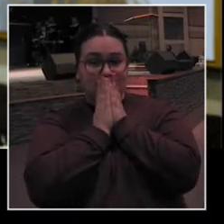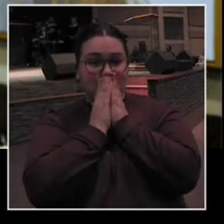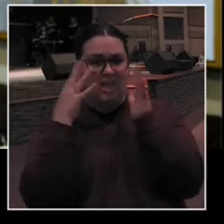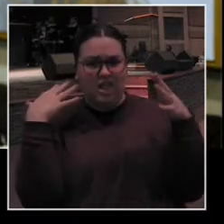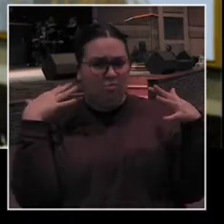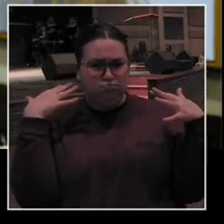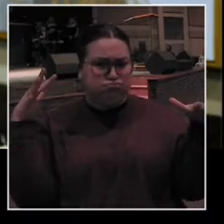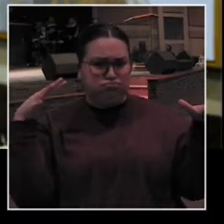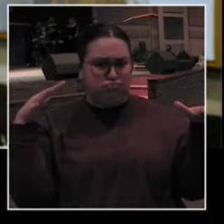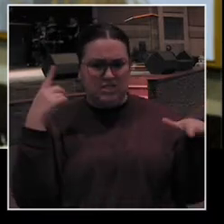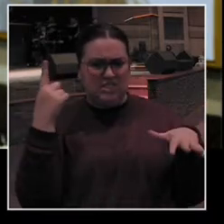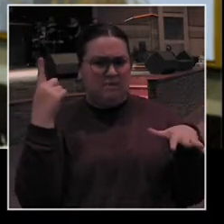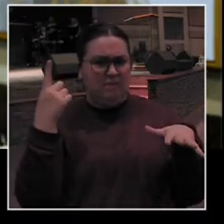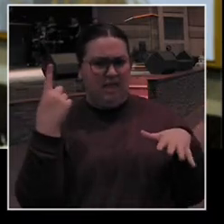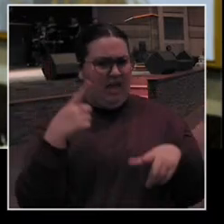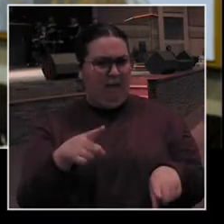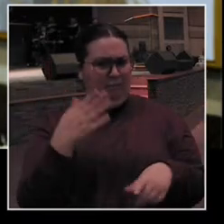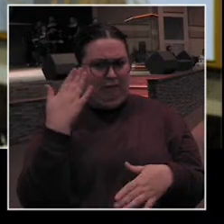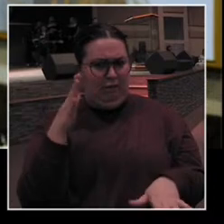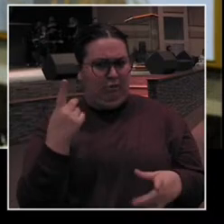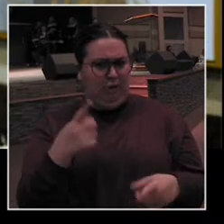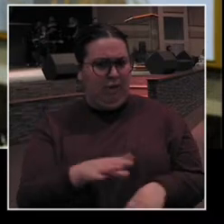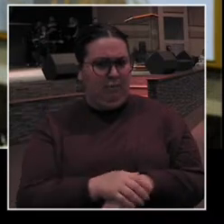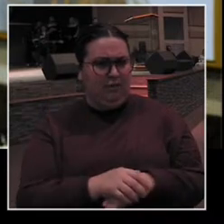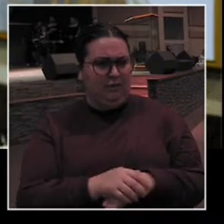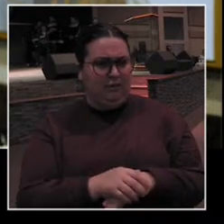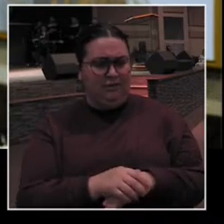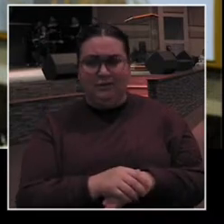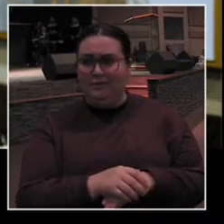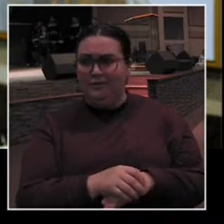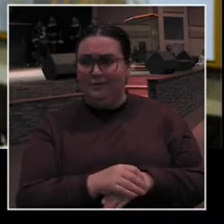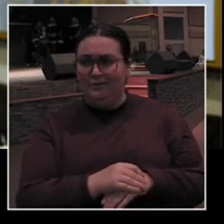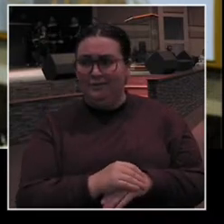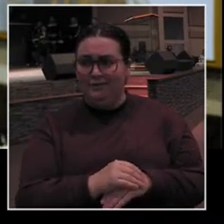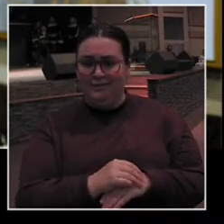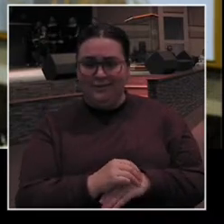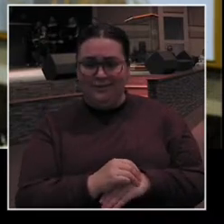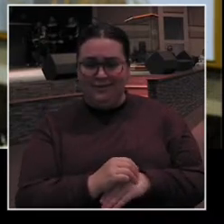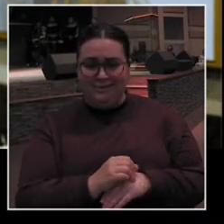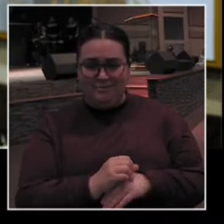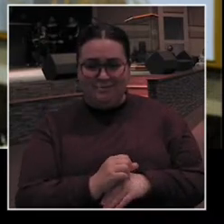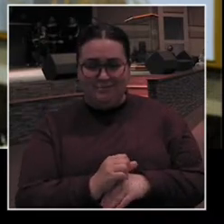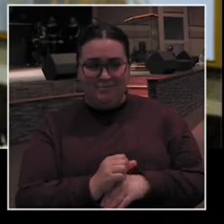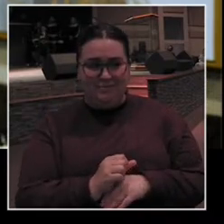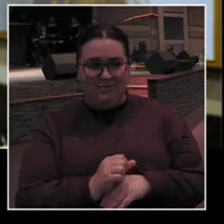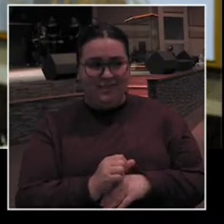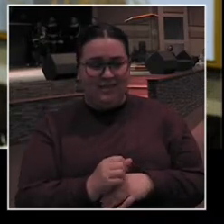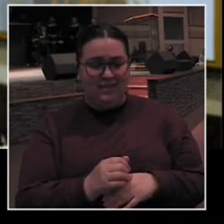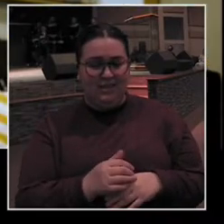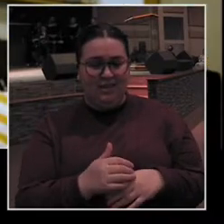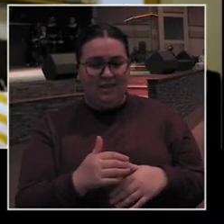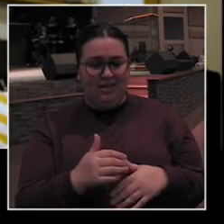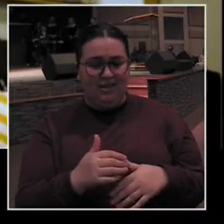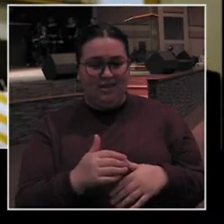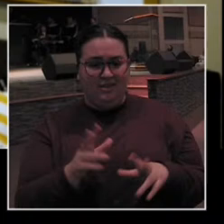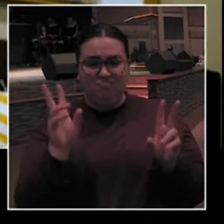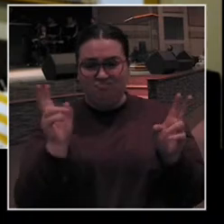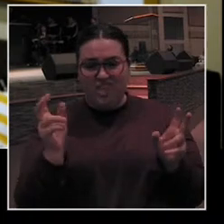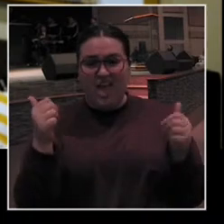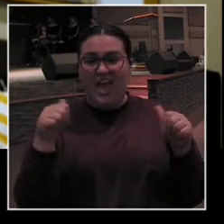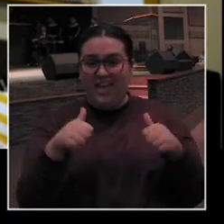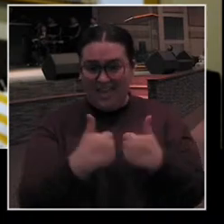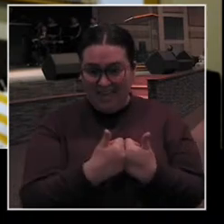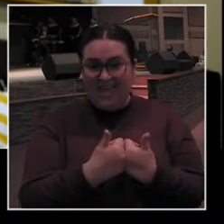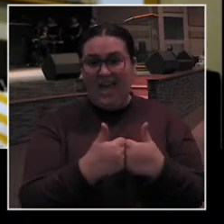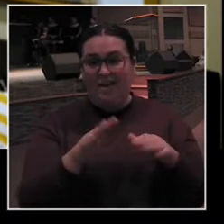Friday. Sanctuary kids. There's going to be a trivia night. You can get a table with your friends and family. The theme is going to be game night. You can decorate your